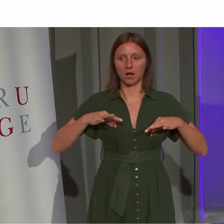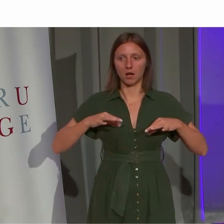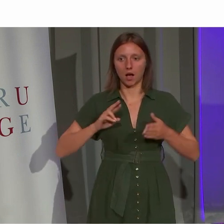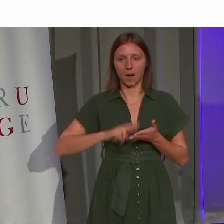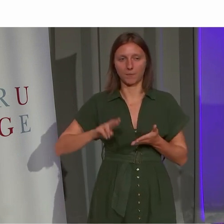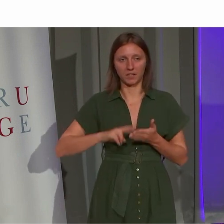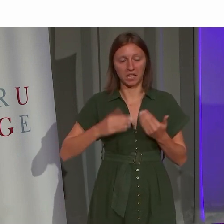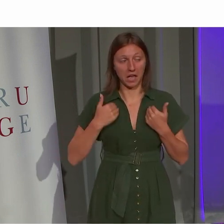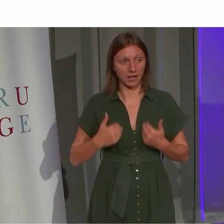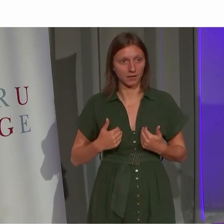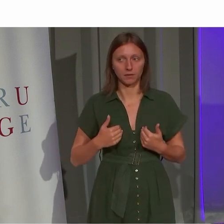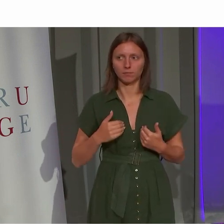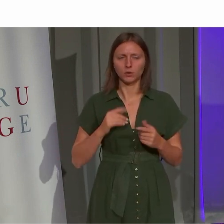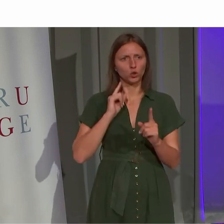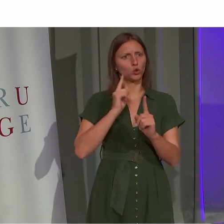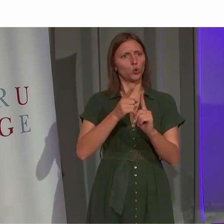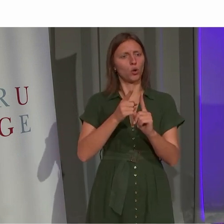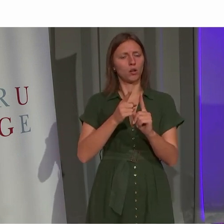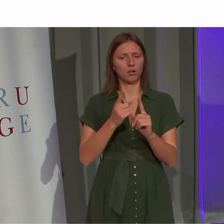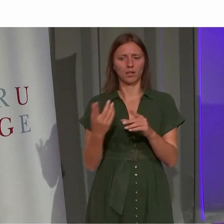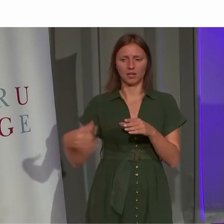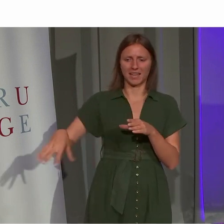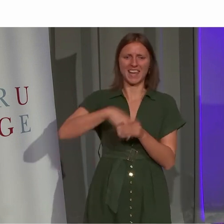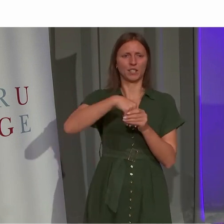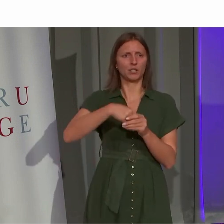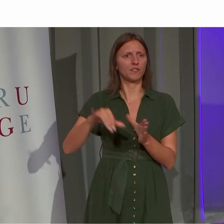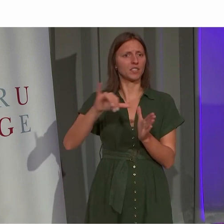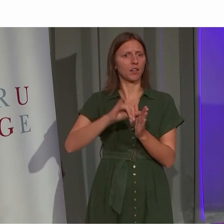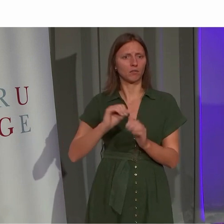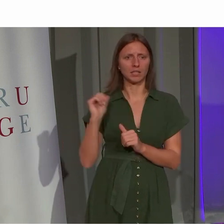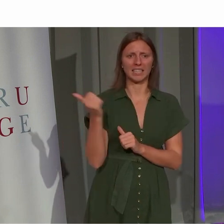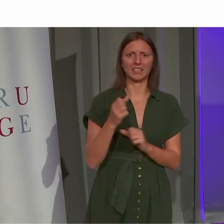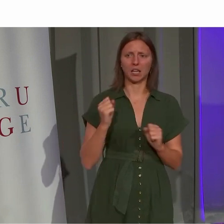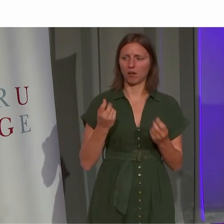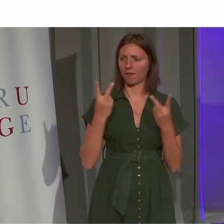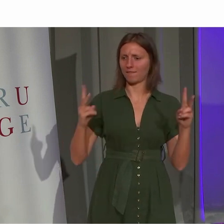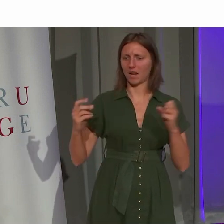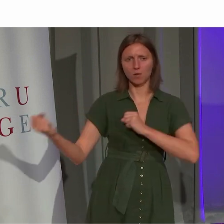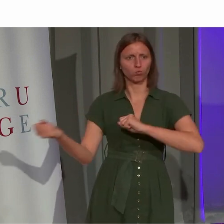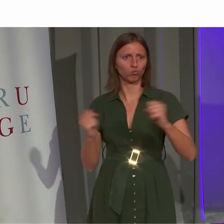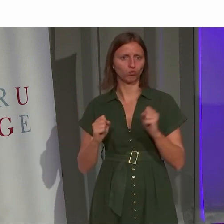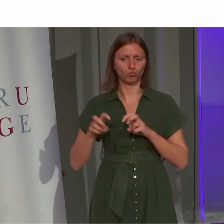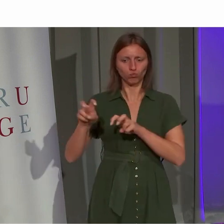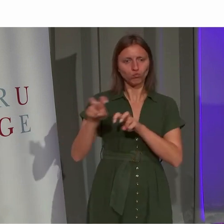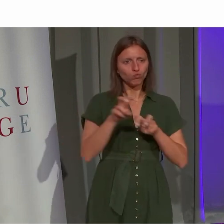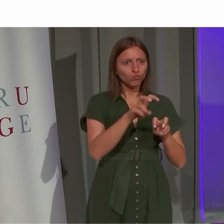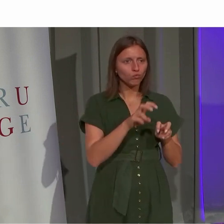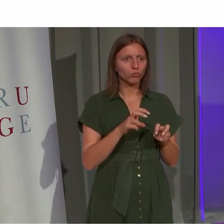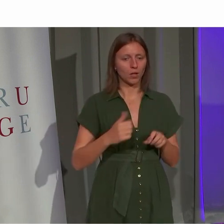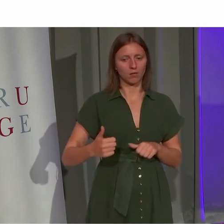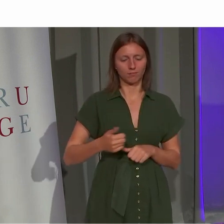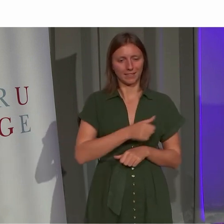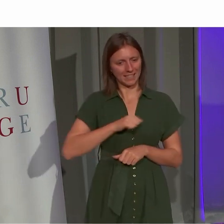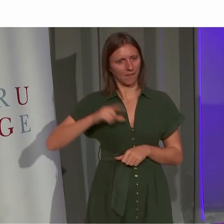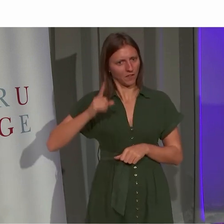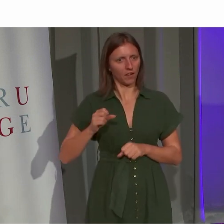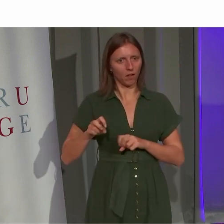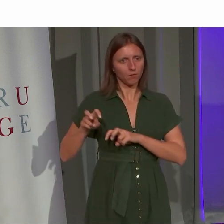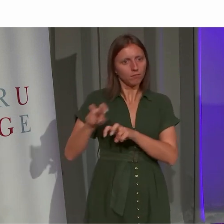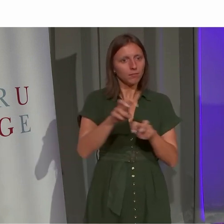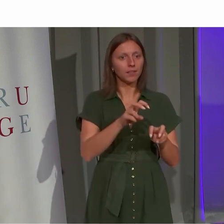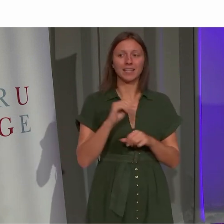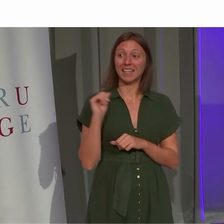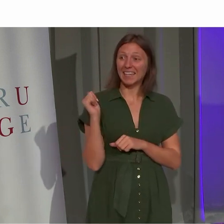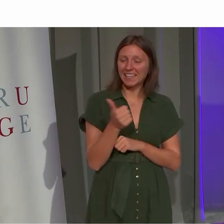officer. Her mission is to create an inclusive city where everybody can move freely,